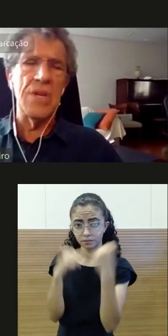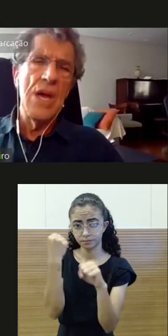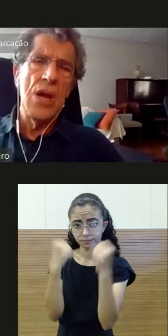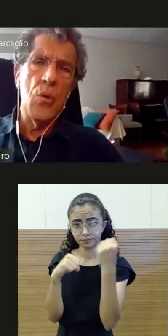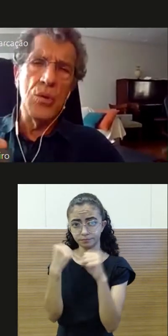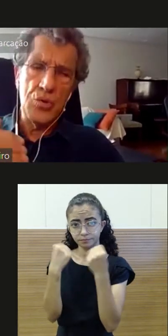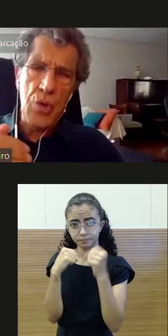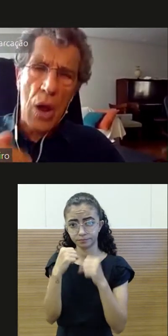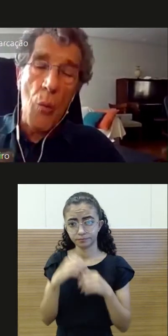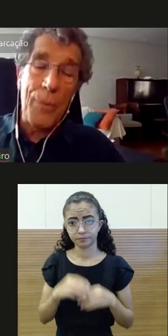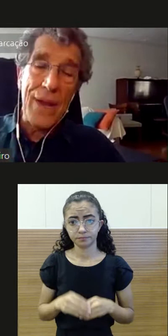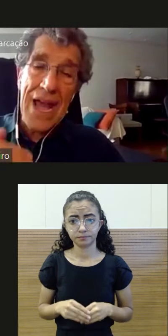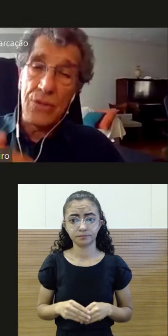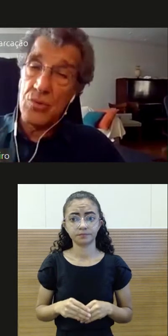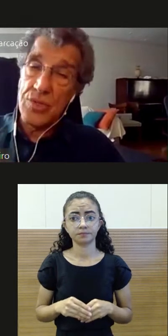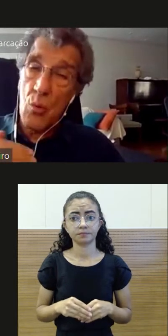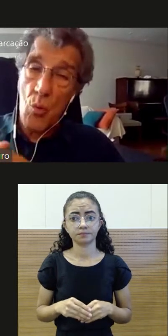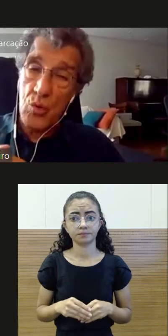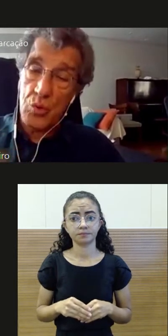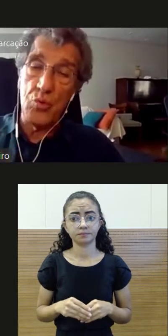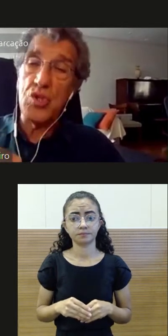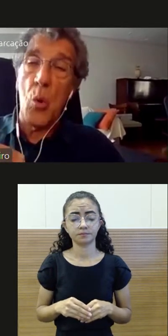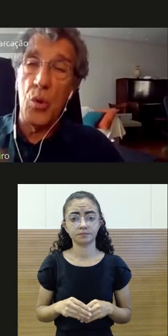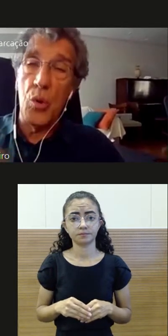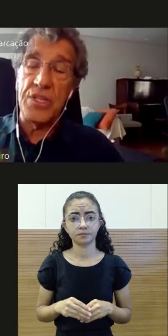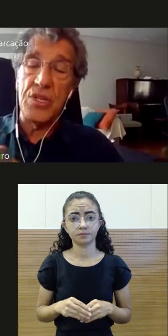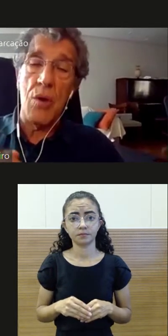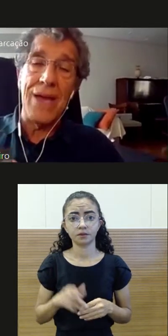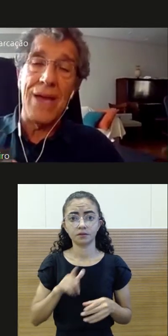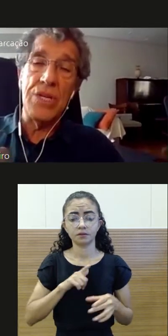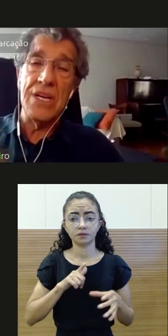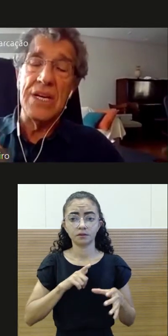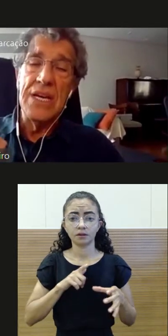the consumption of ultra-processed foods